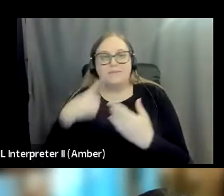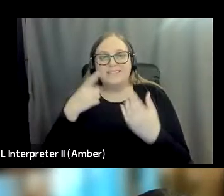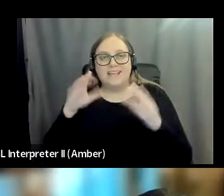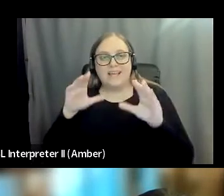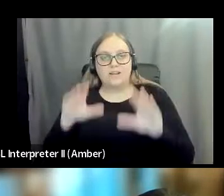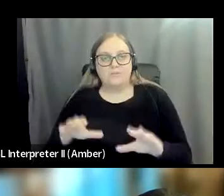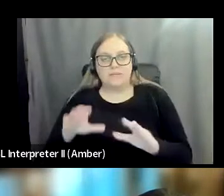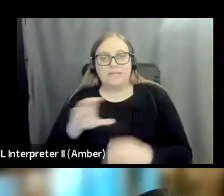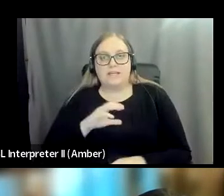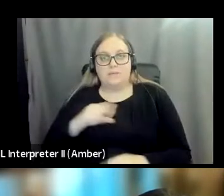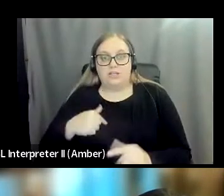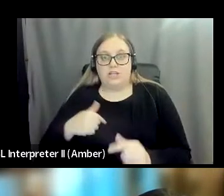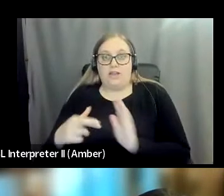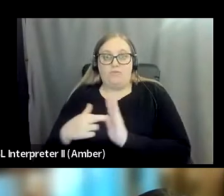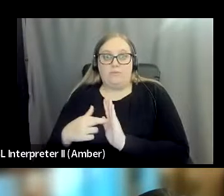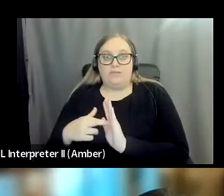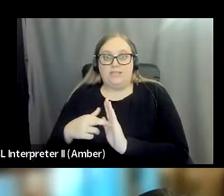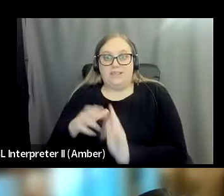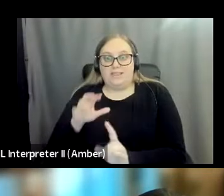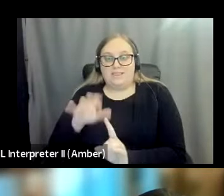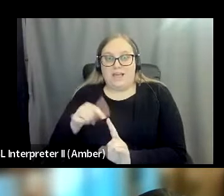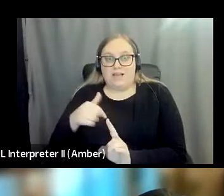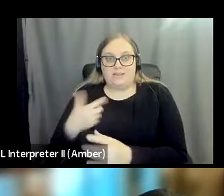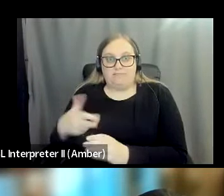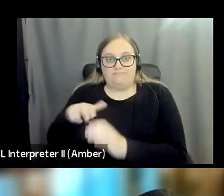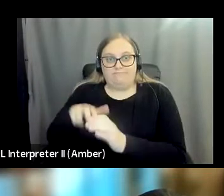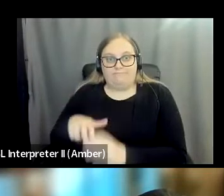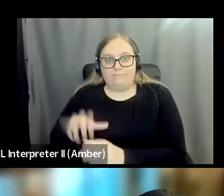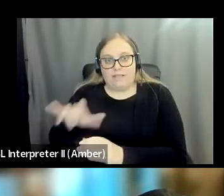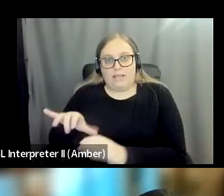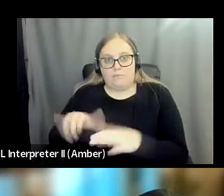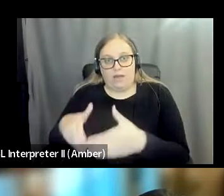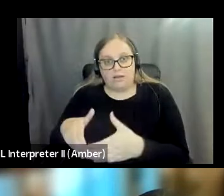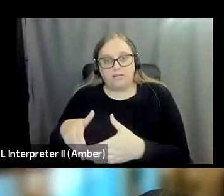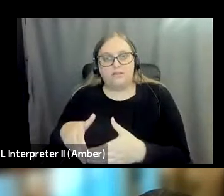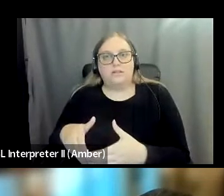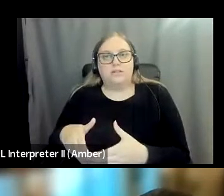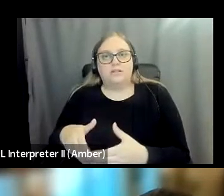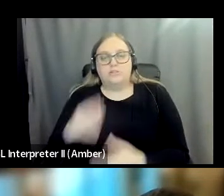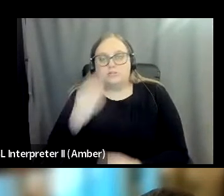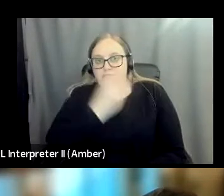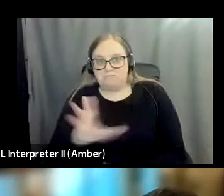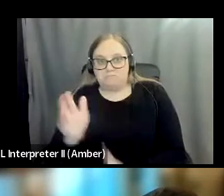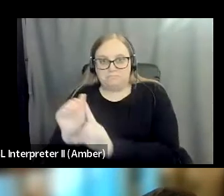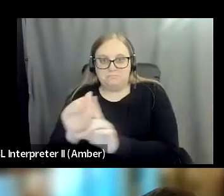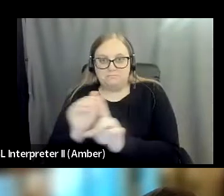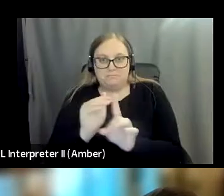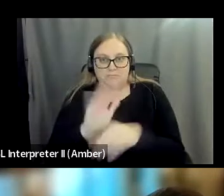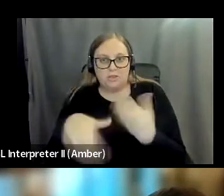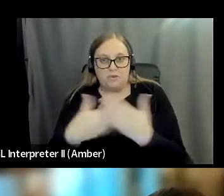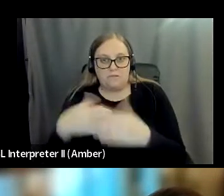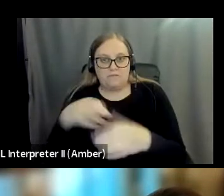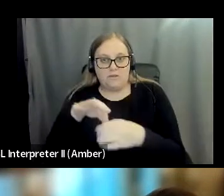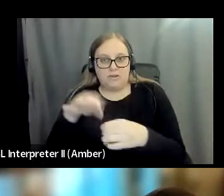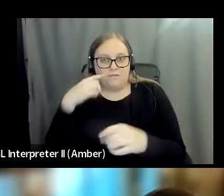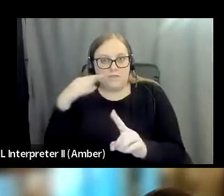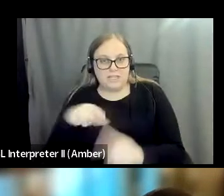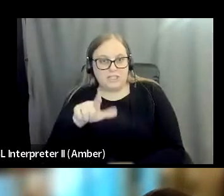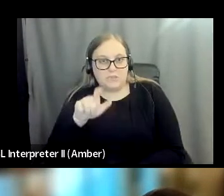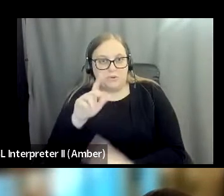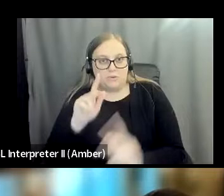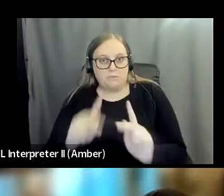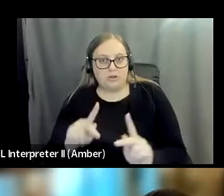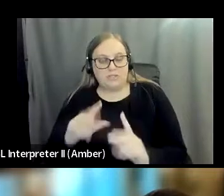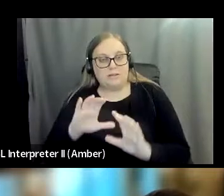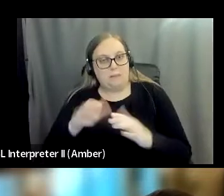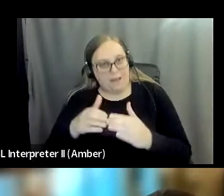I represent the council and sitting on that body. As a dust-off reminder, because all of you voted for this 21-person